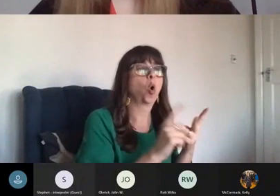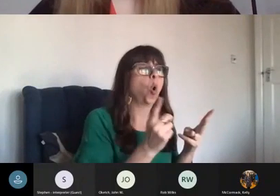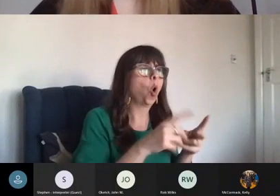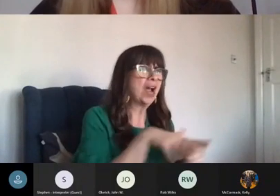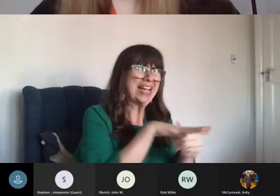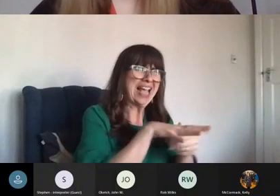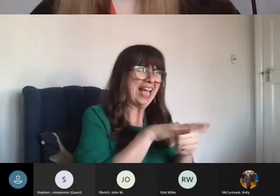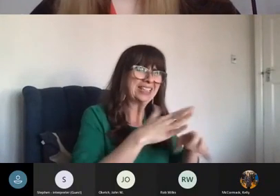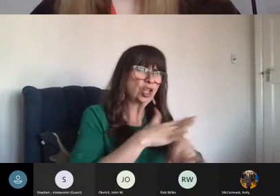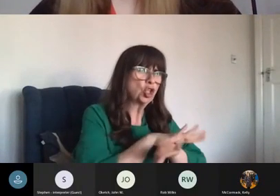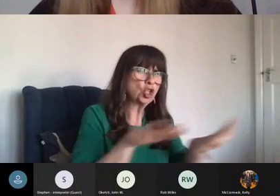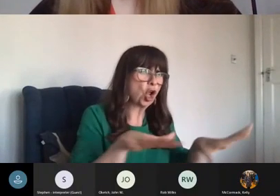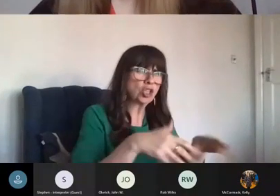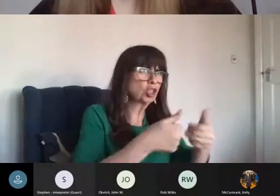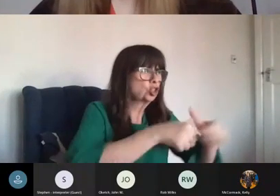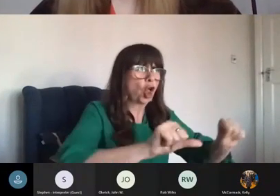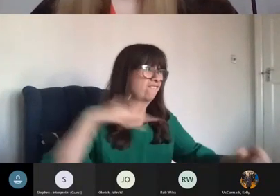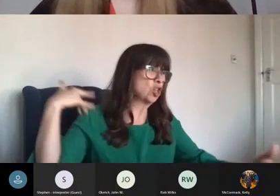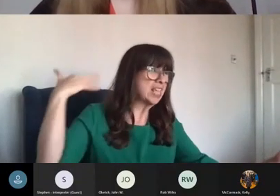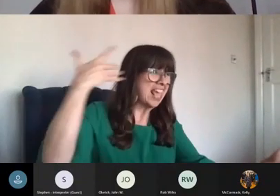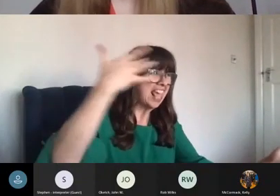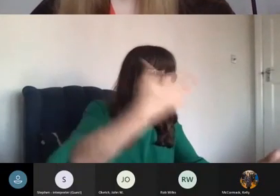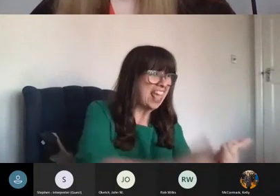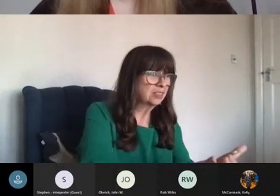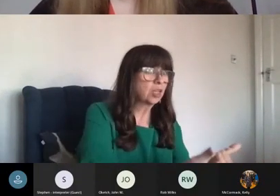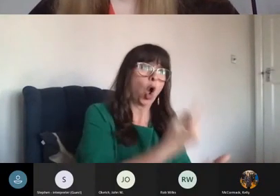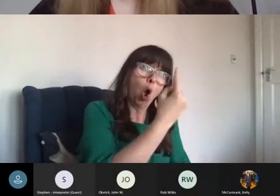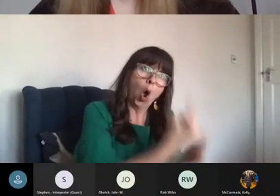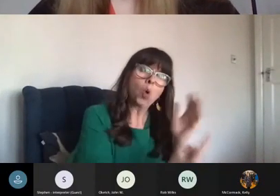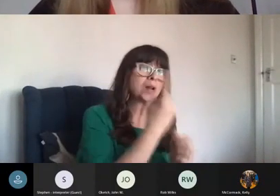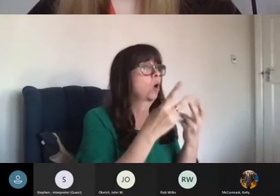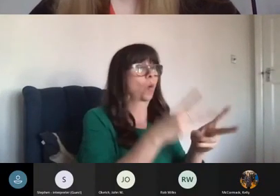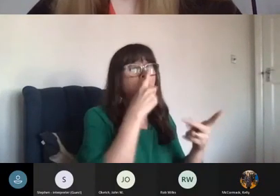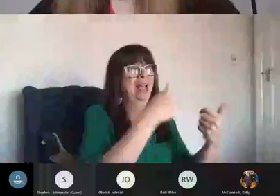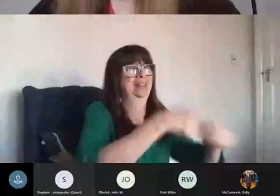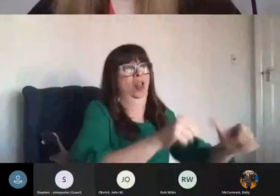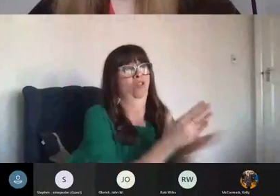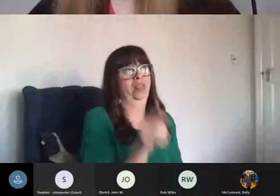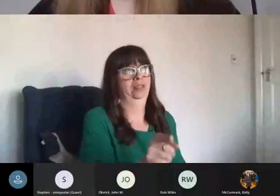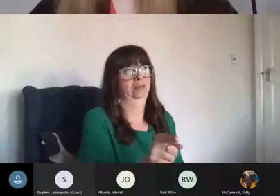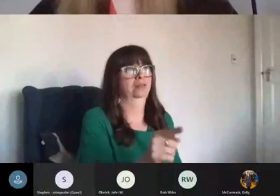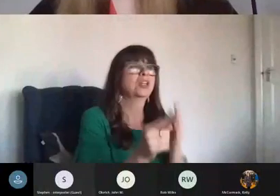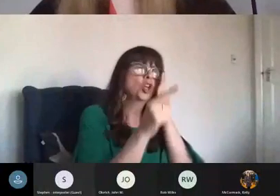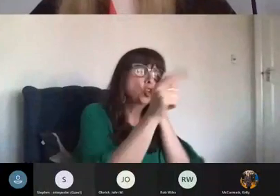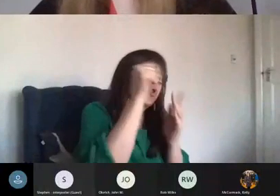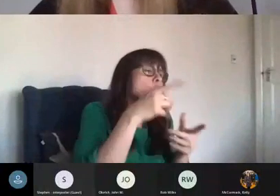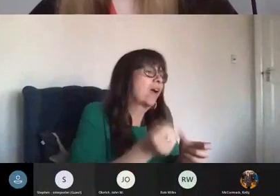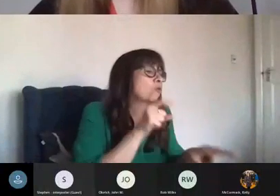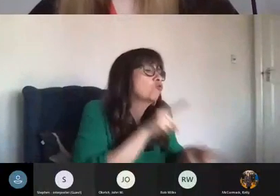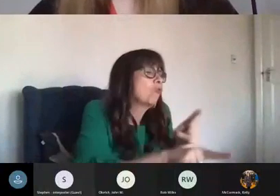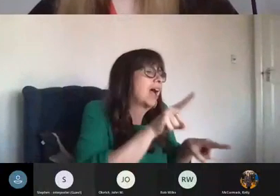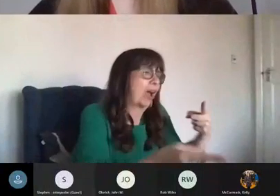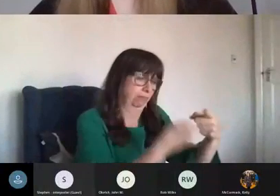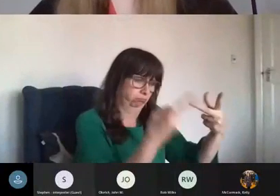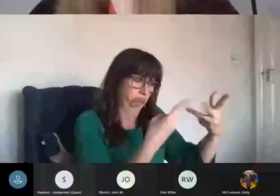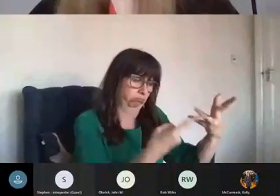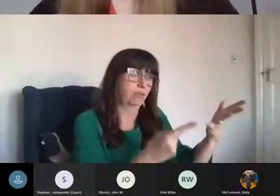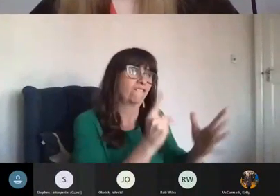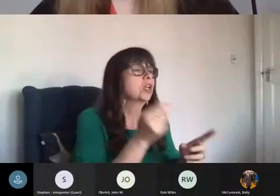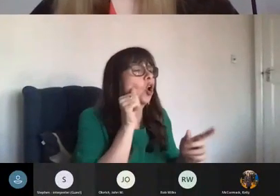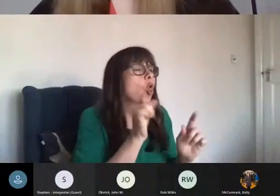so things that could not be solved by other means. And there are many different ways to solve crimes. So this is really like a last